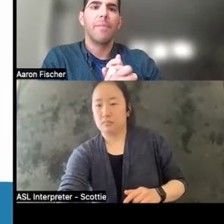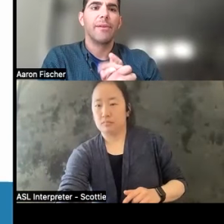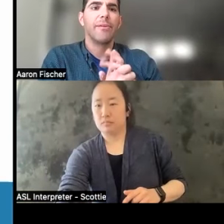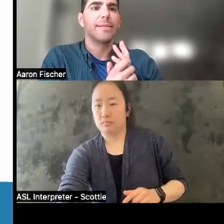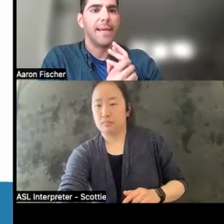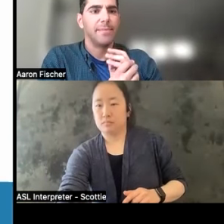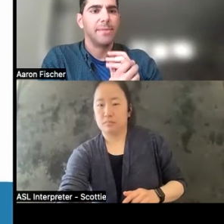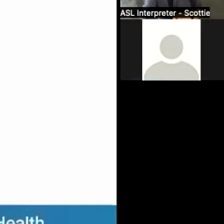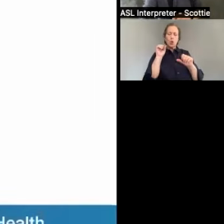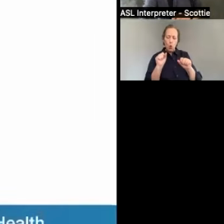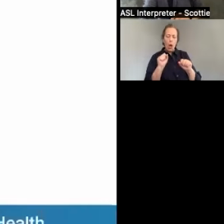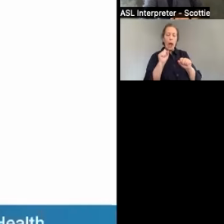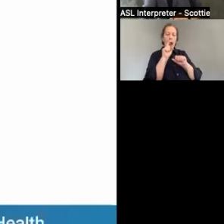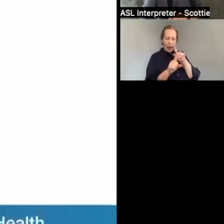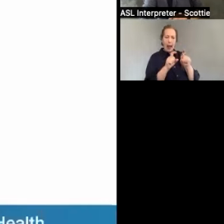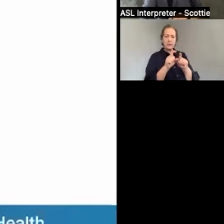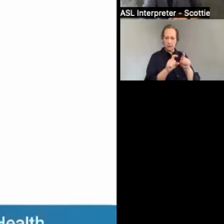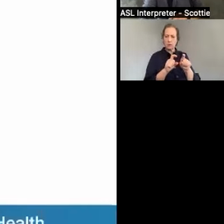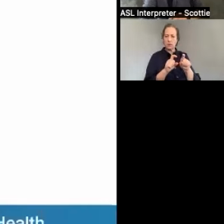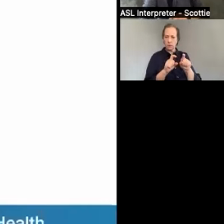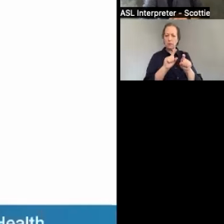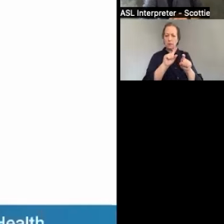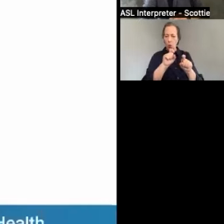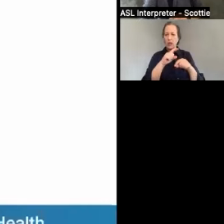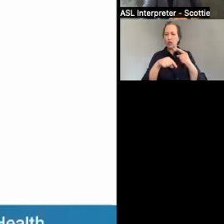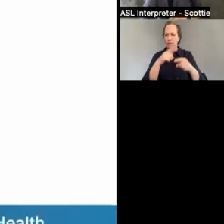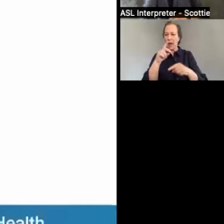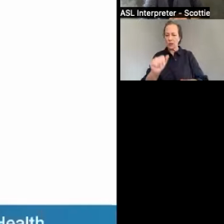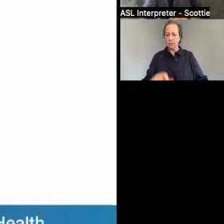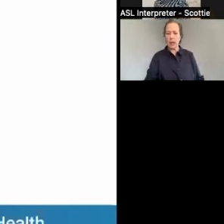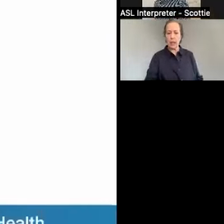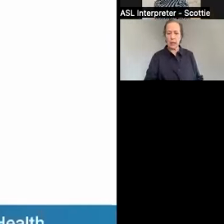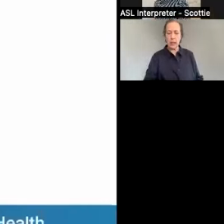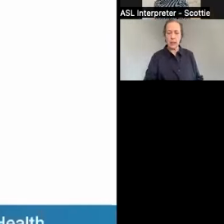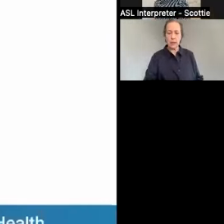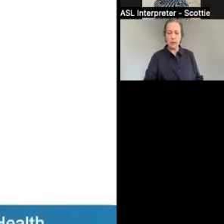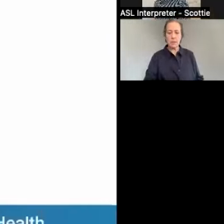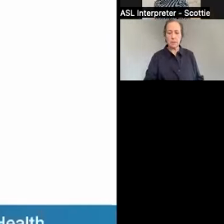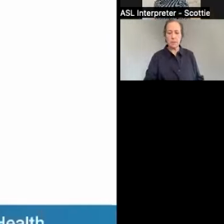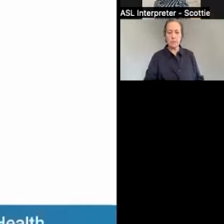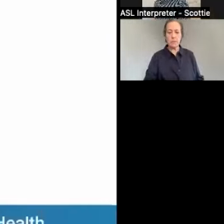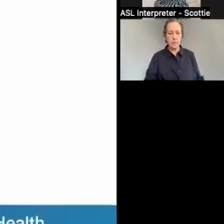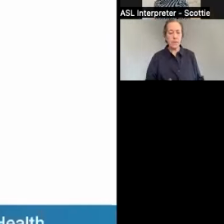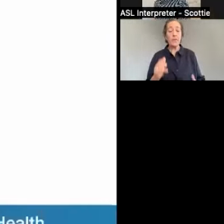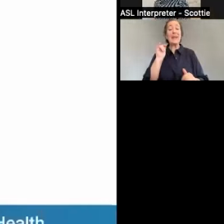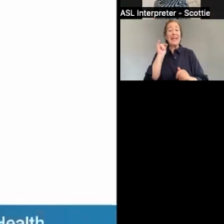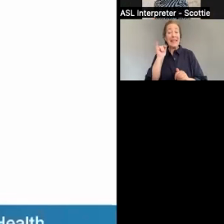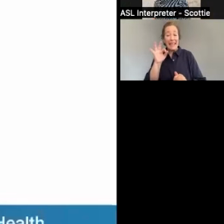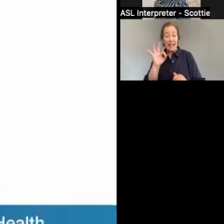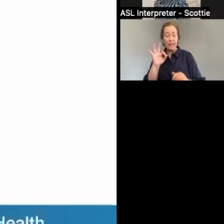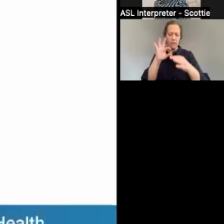require medical exams when those things are job related and consistent with business